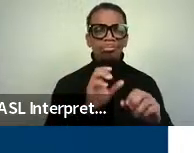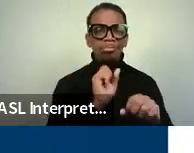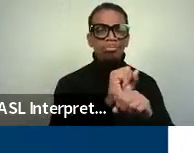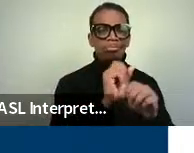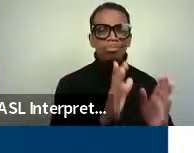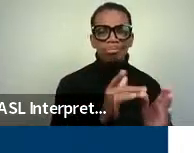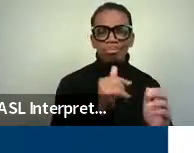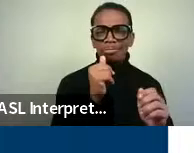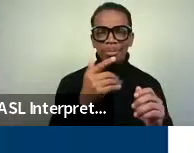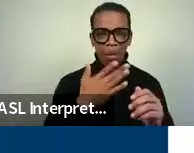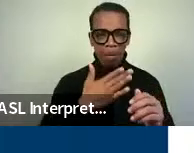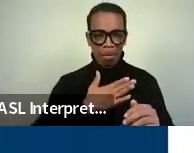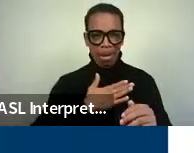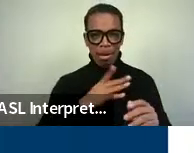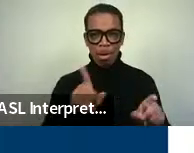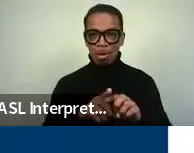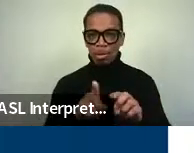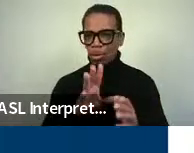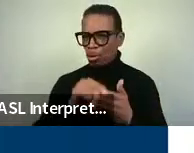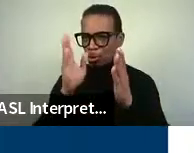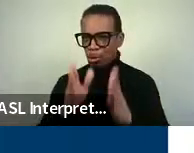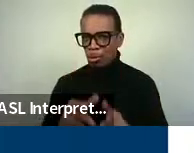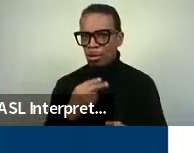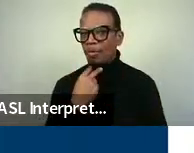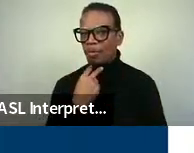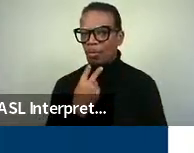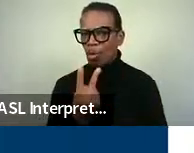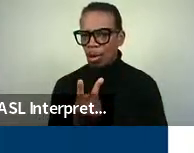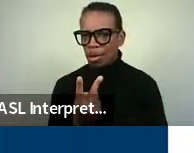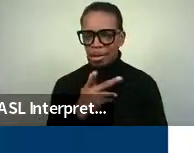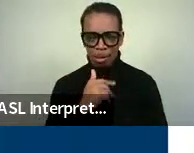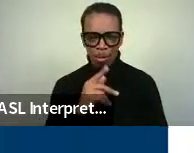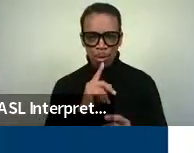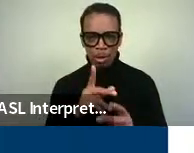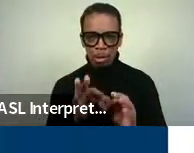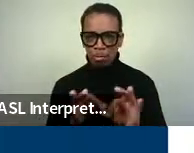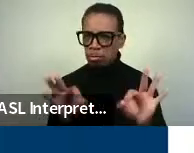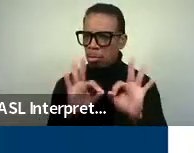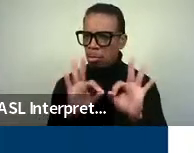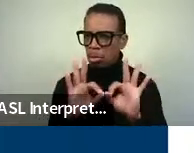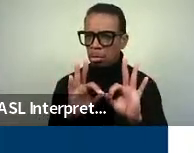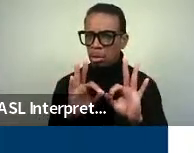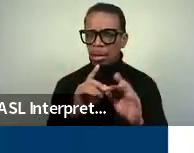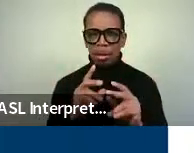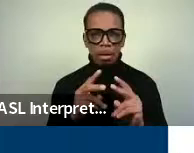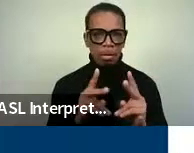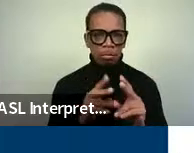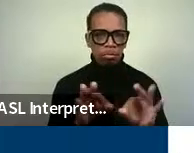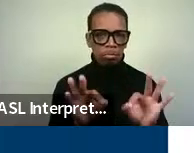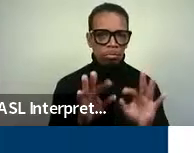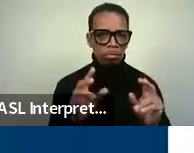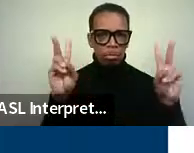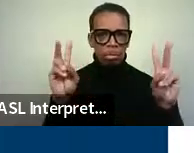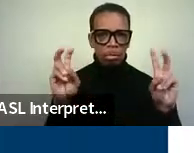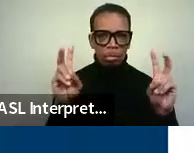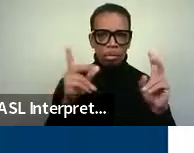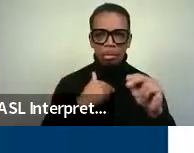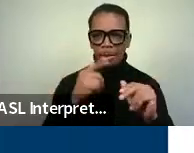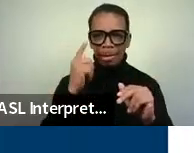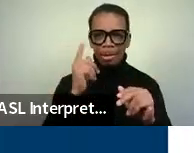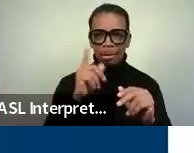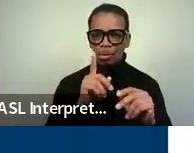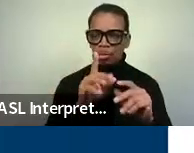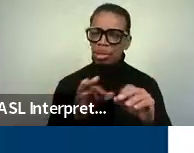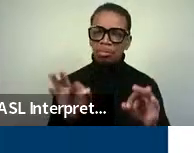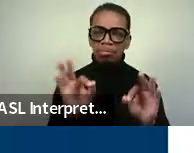and also the student voice, which is so important on a very important topic that I think has really